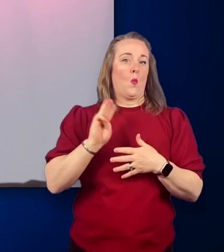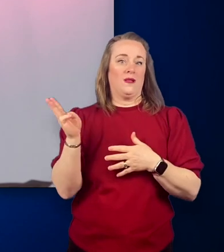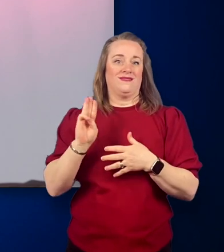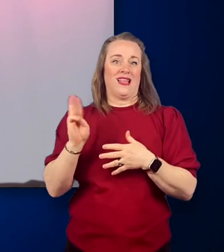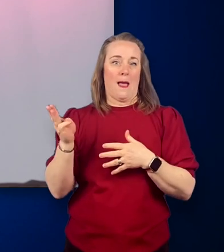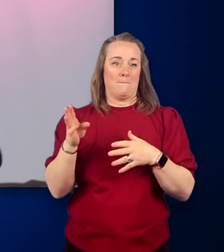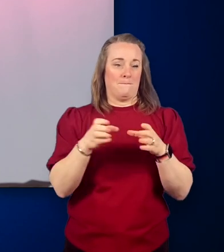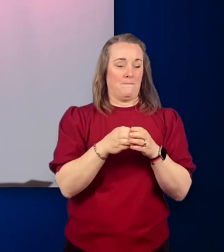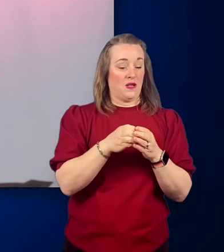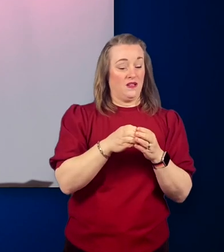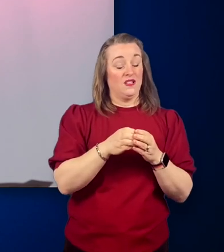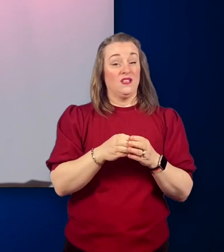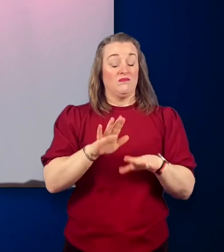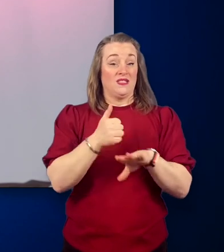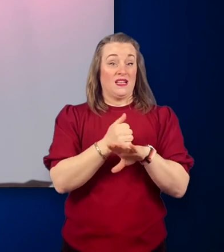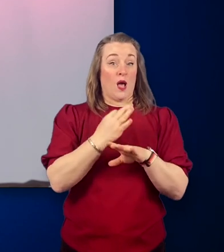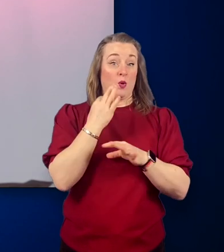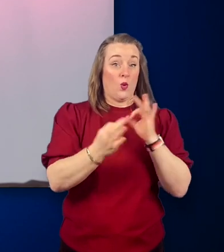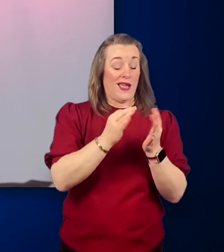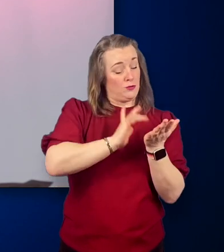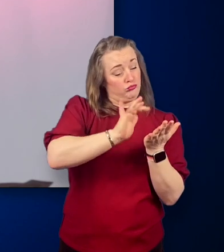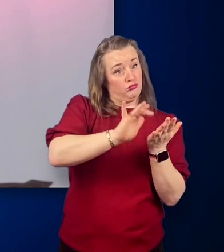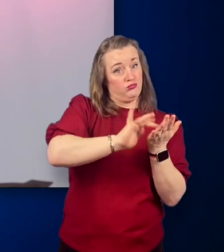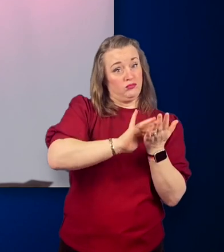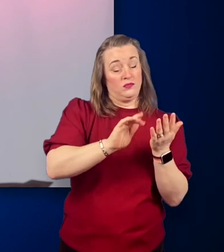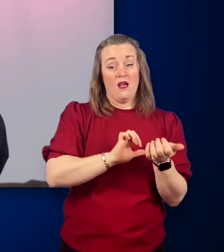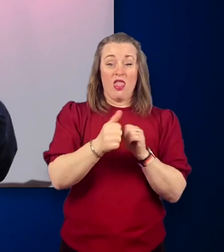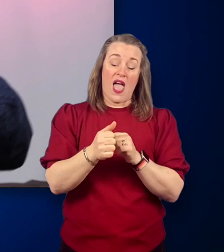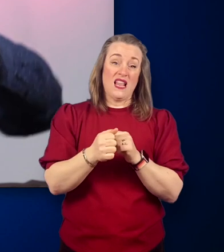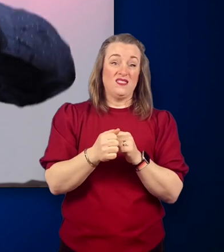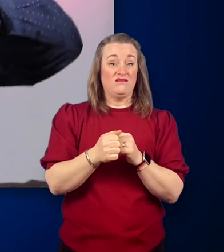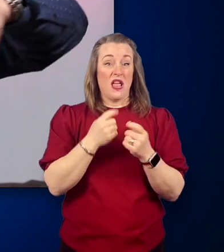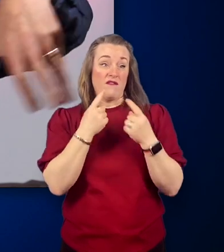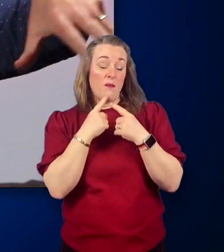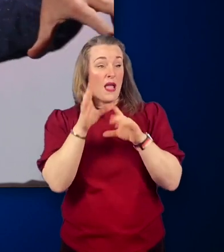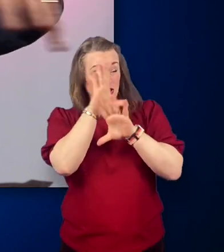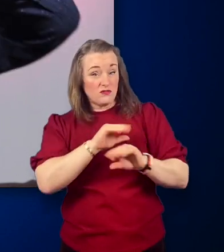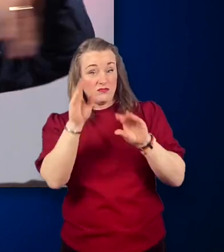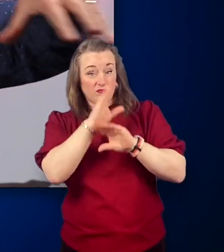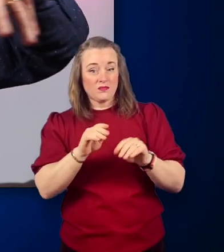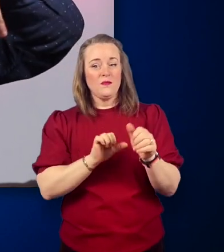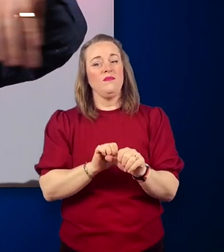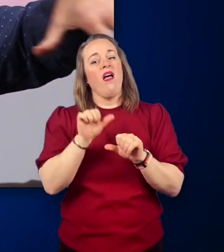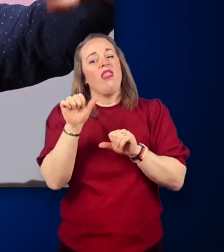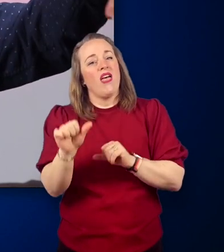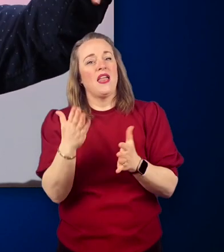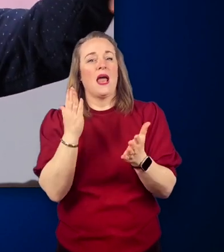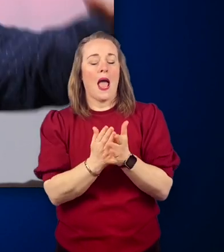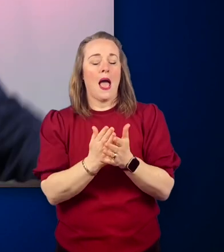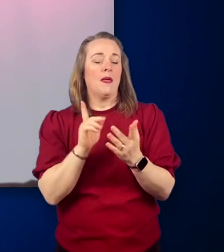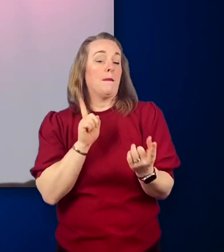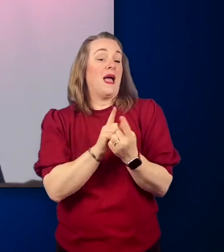virtually. Then they distributed things, and then they just met in the street,